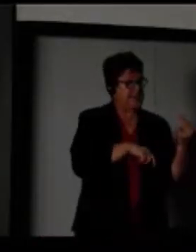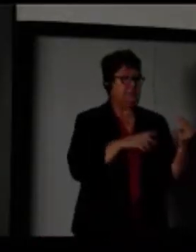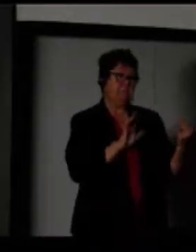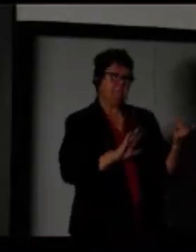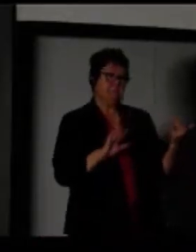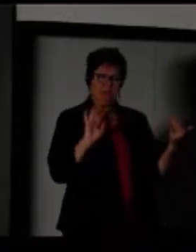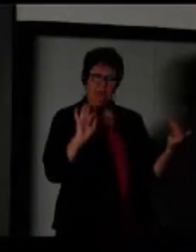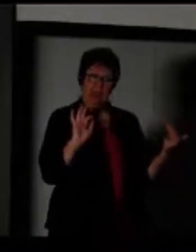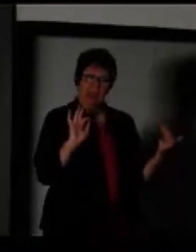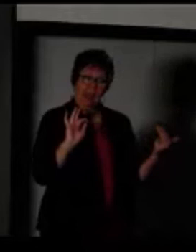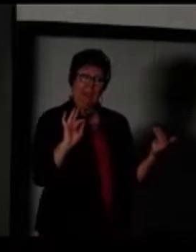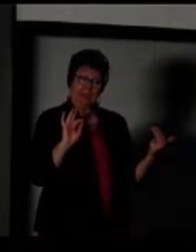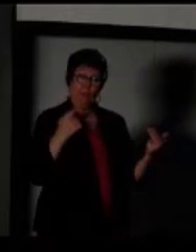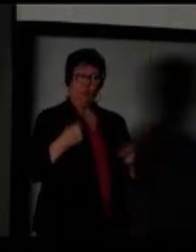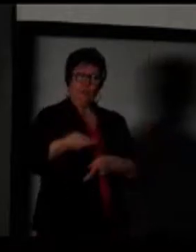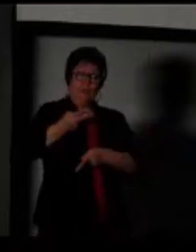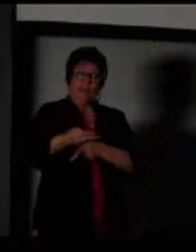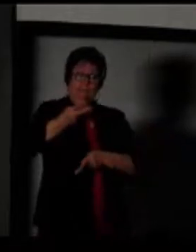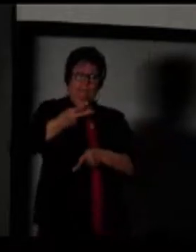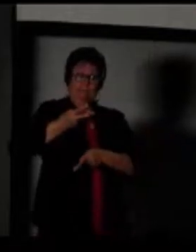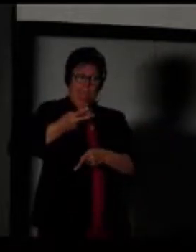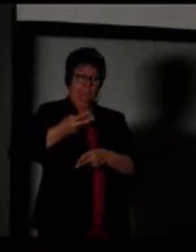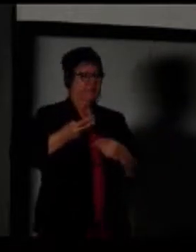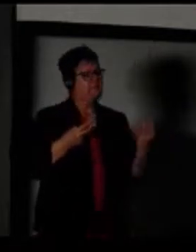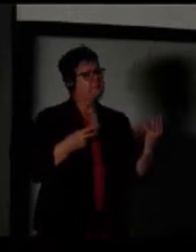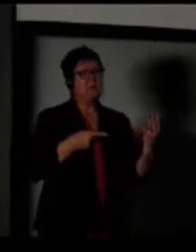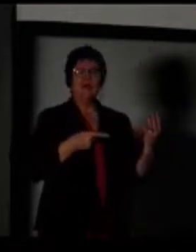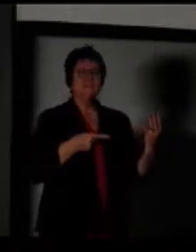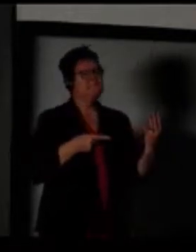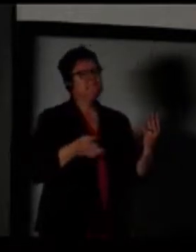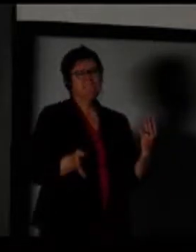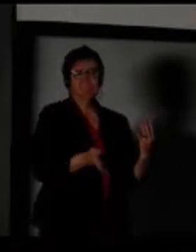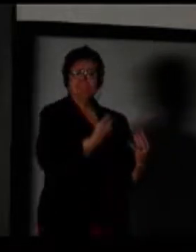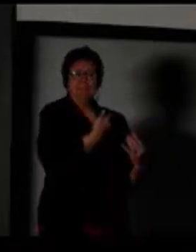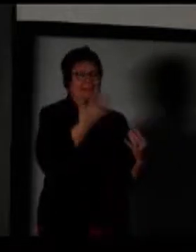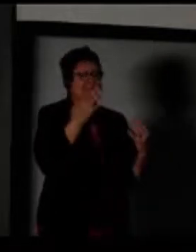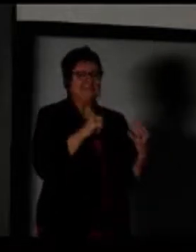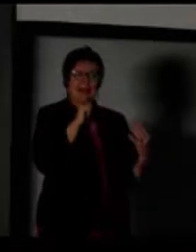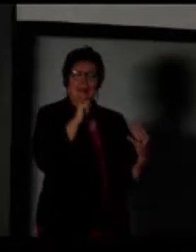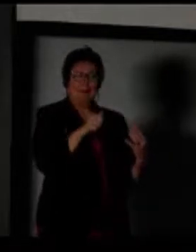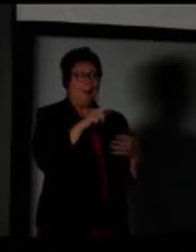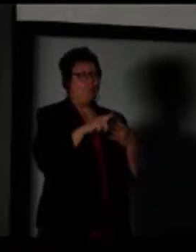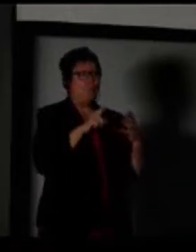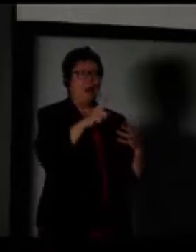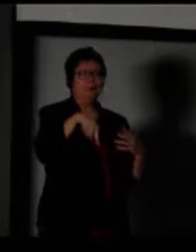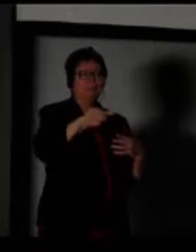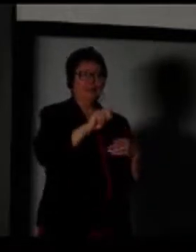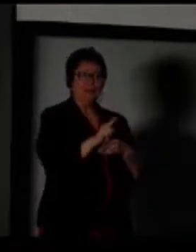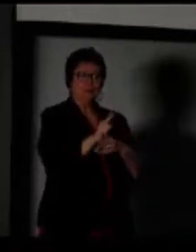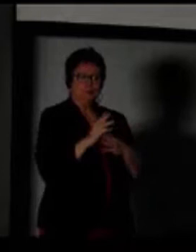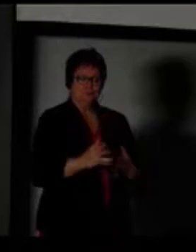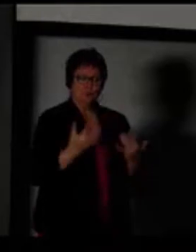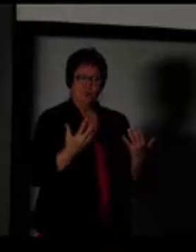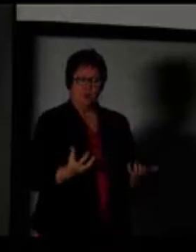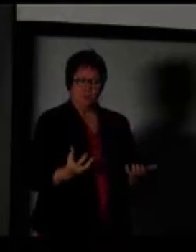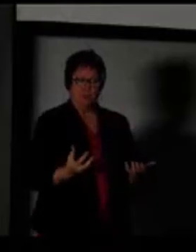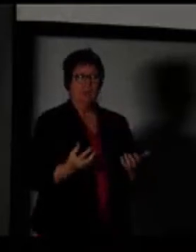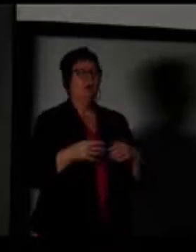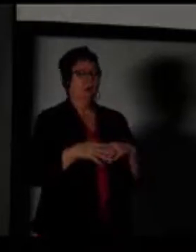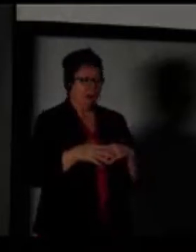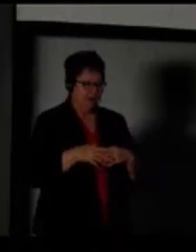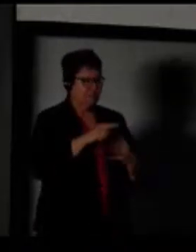probably 9 of those we kept. 4 we decided that they weren't what the audience wanted, and they